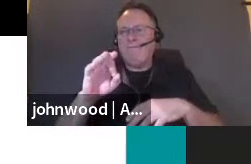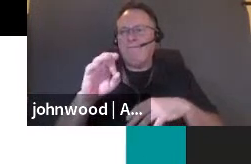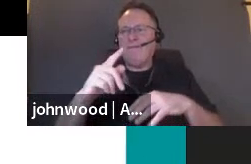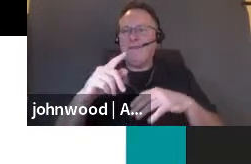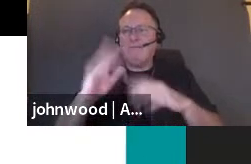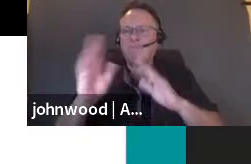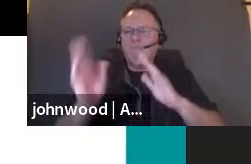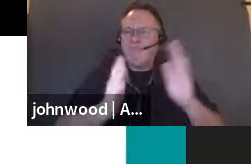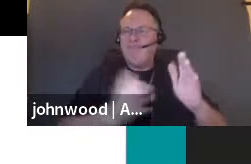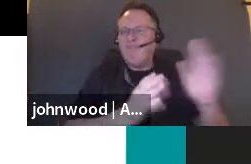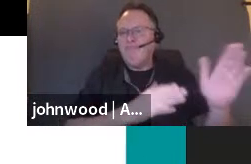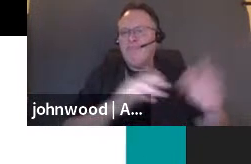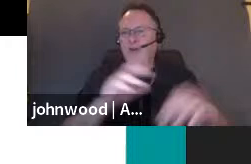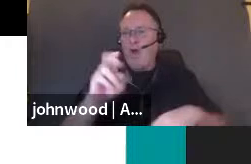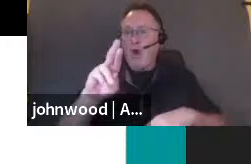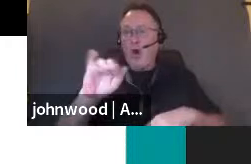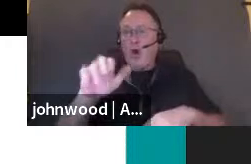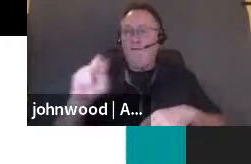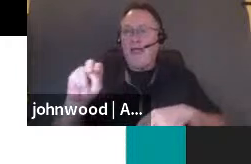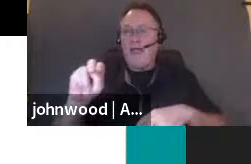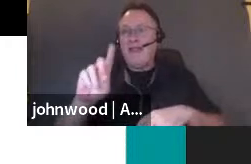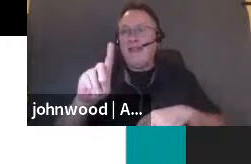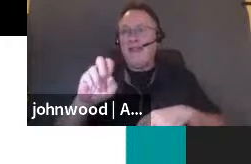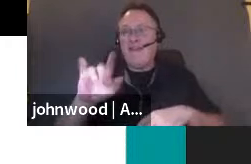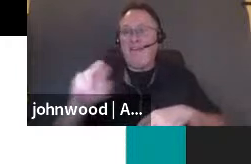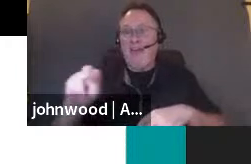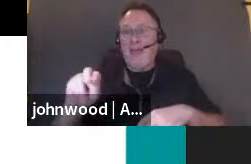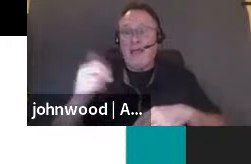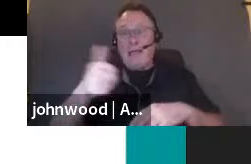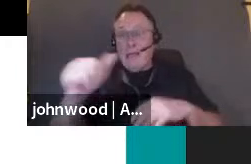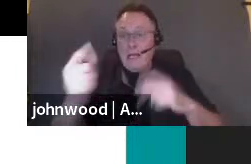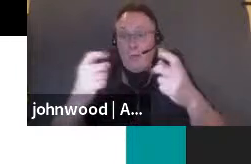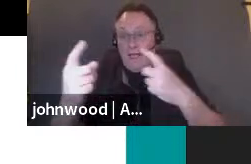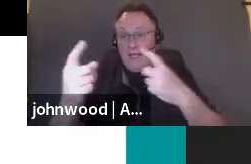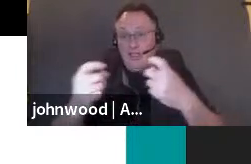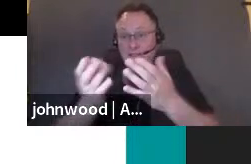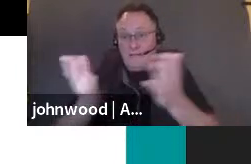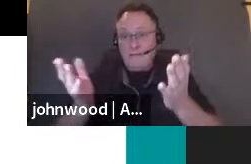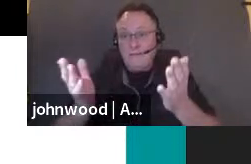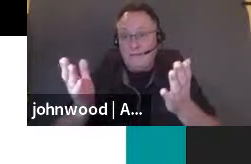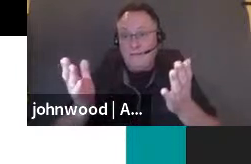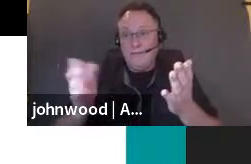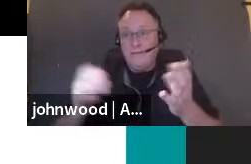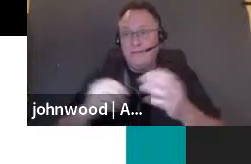urban design. So I don't know, are there any questions? Dina, I see your hands up.